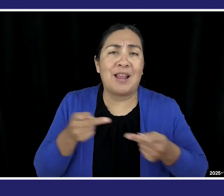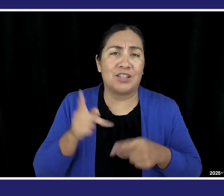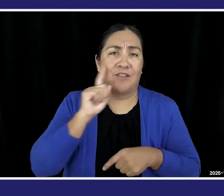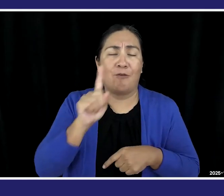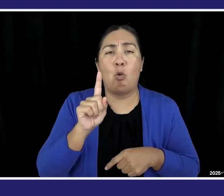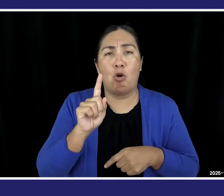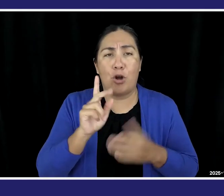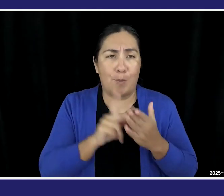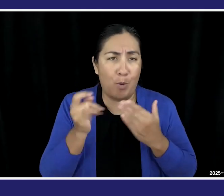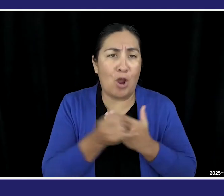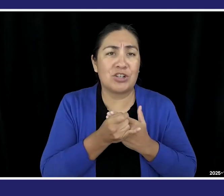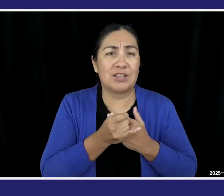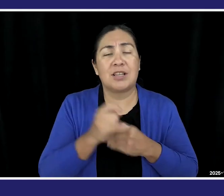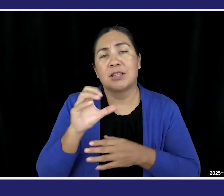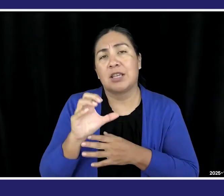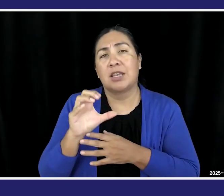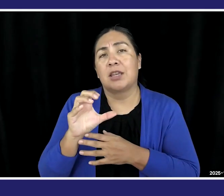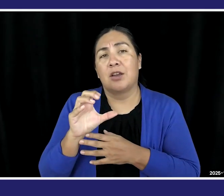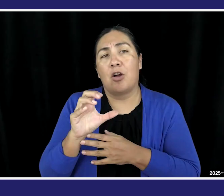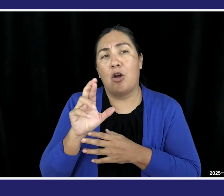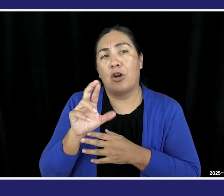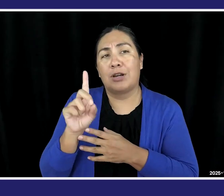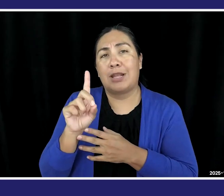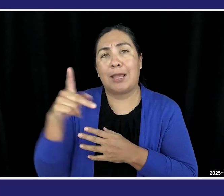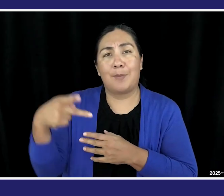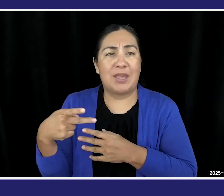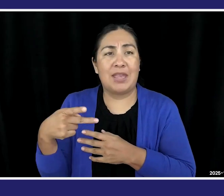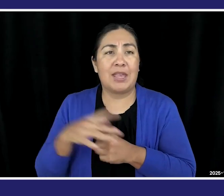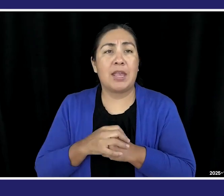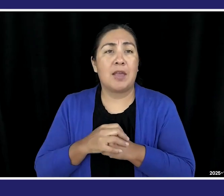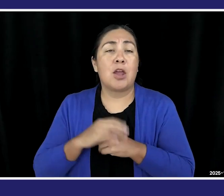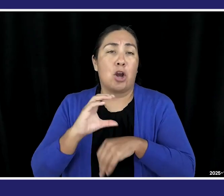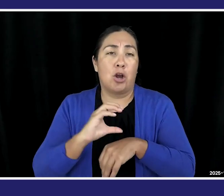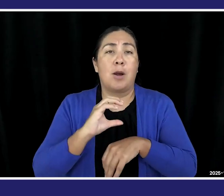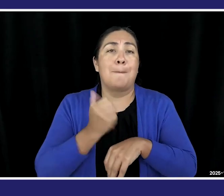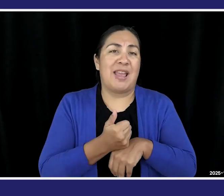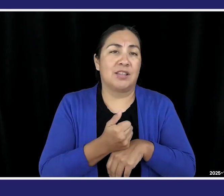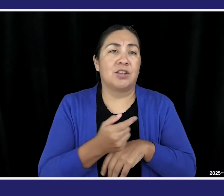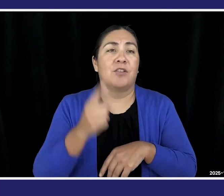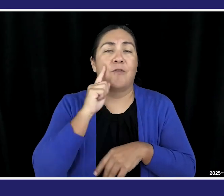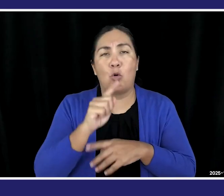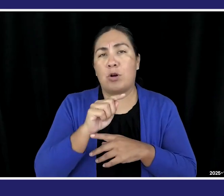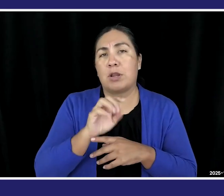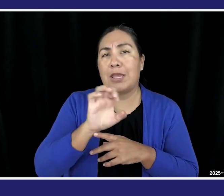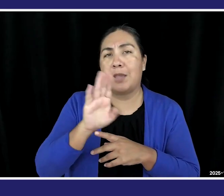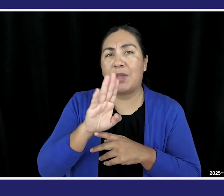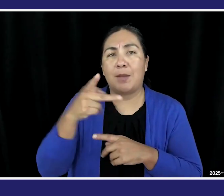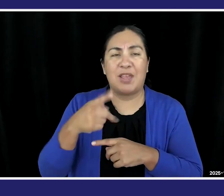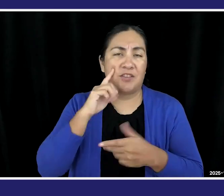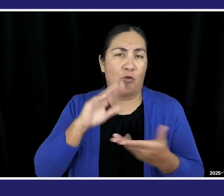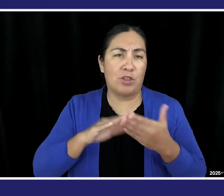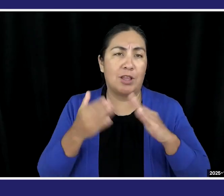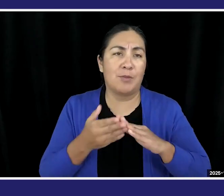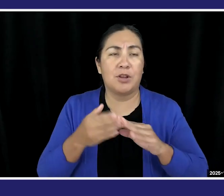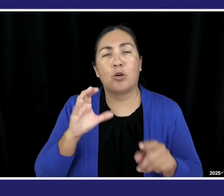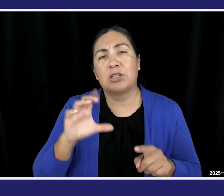our community of CDPs. And they're functioning for this community here. It's been at long